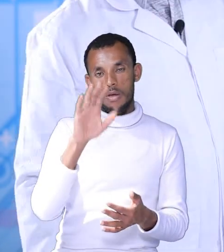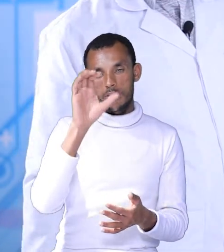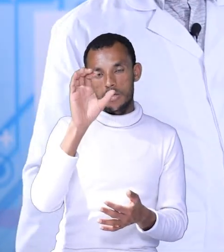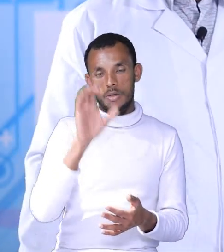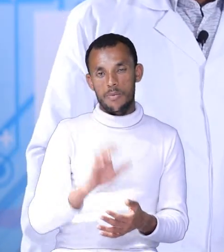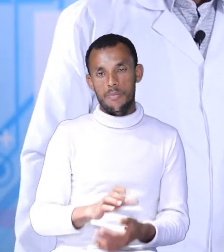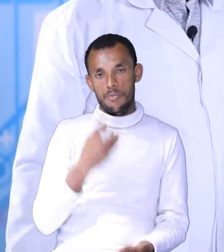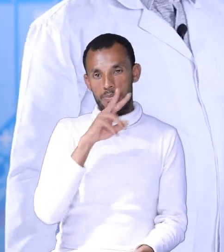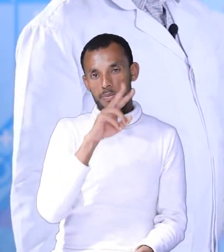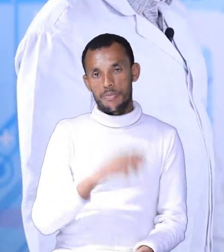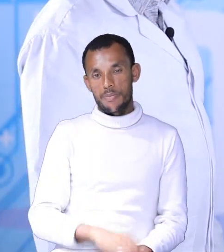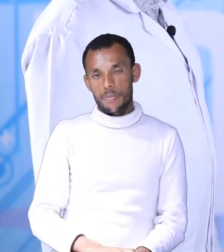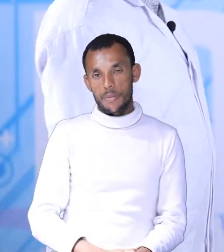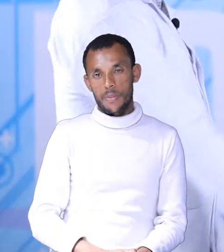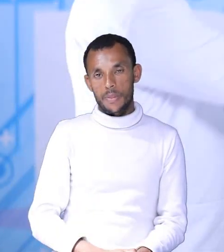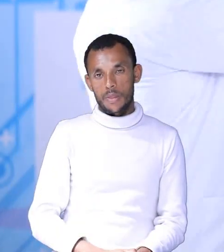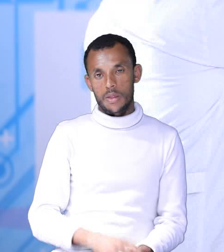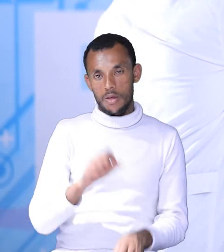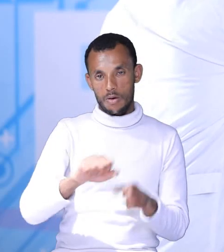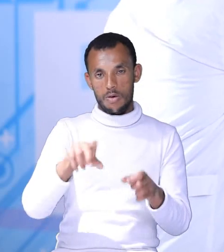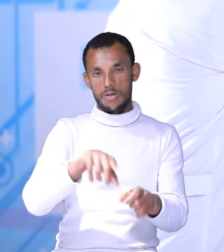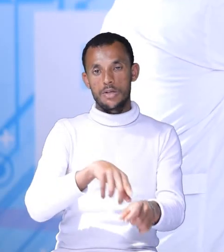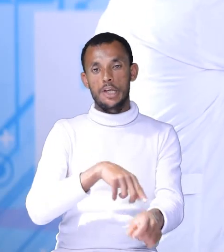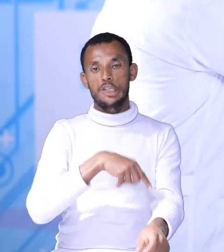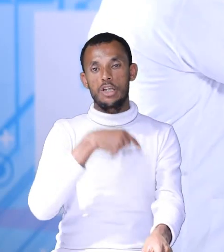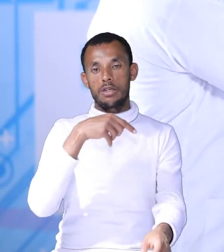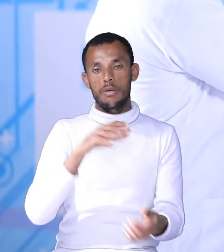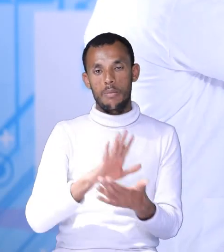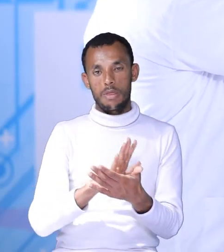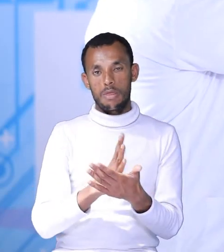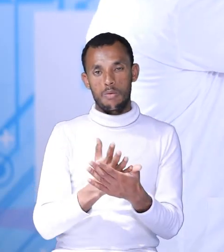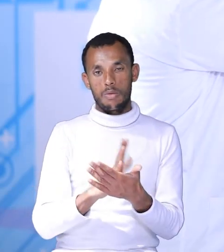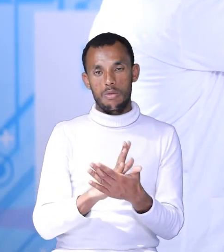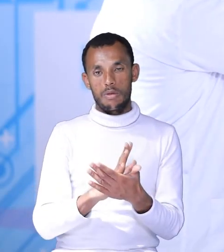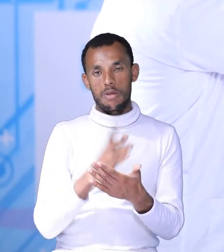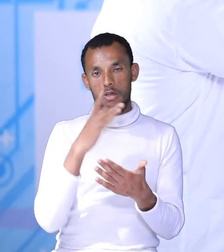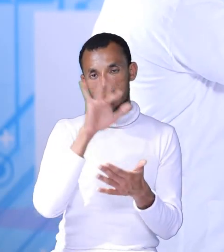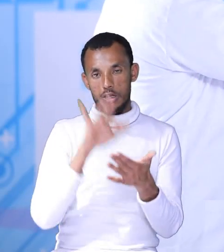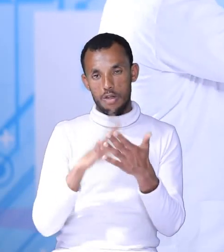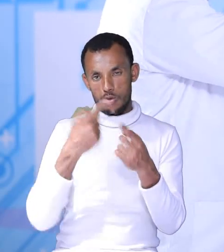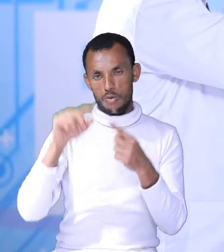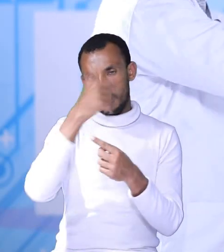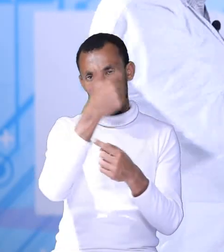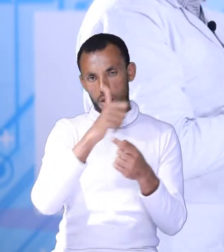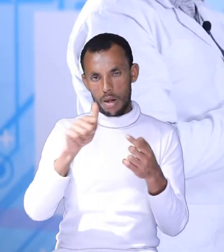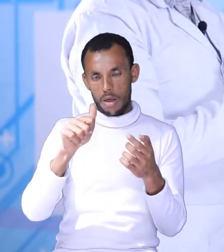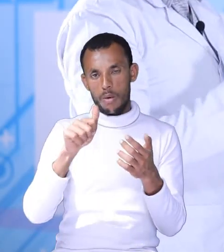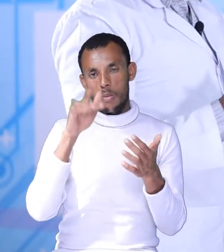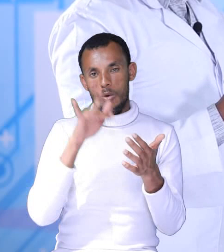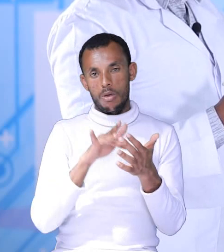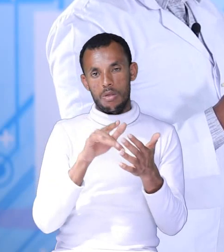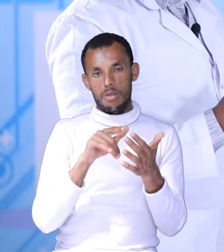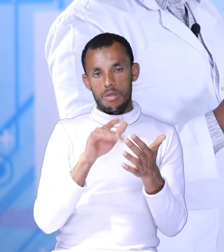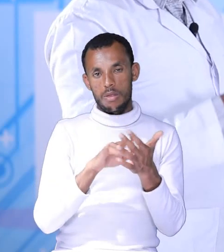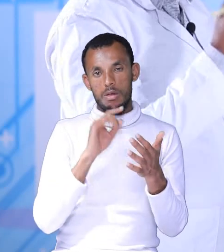ABC. So the distance between the center to any arbitrary point on the sphere is